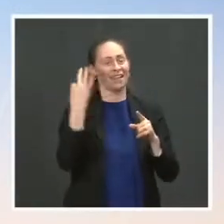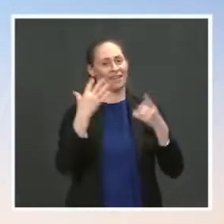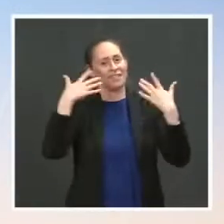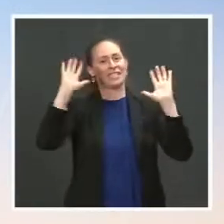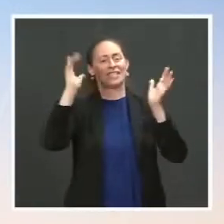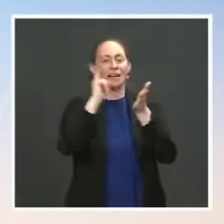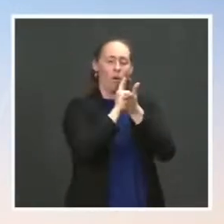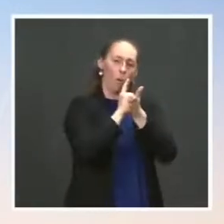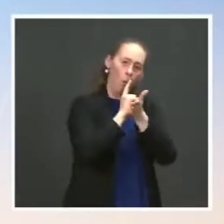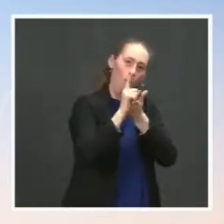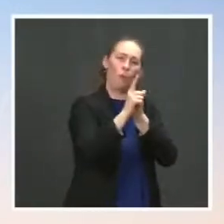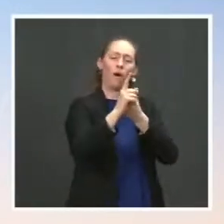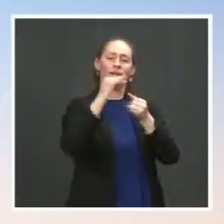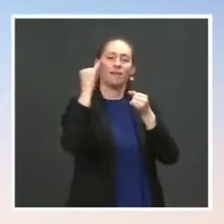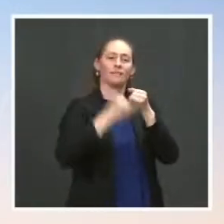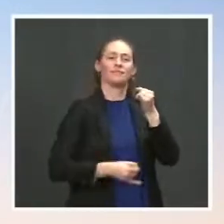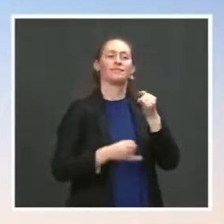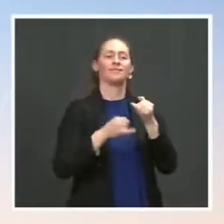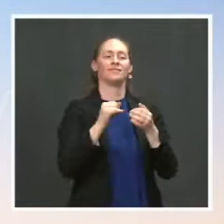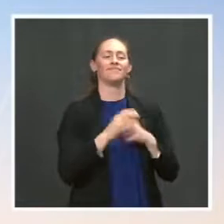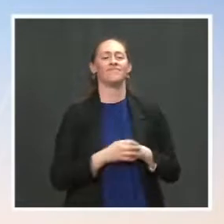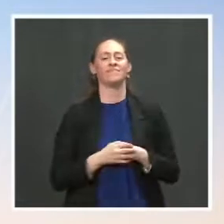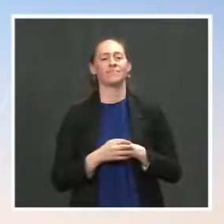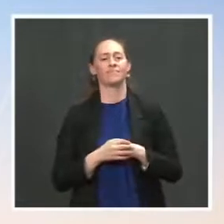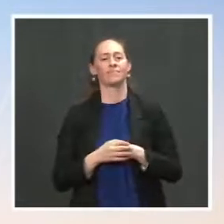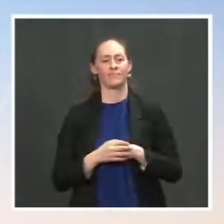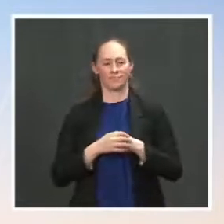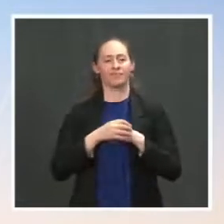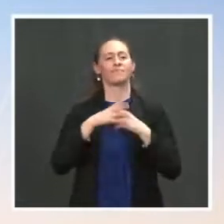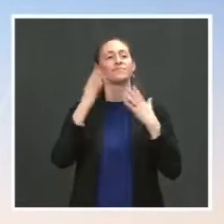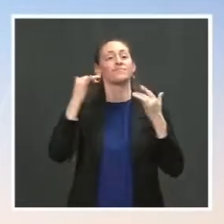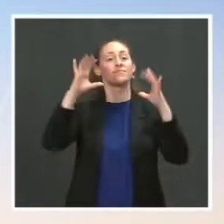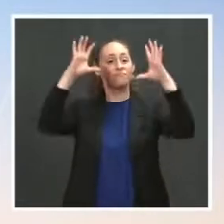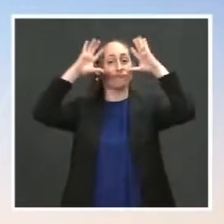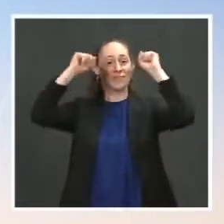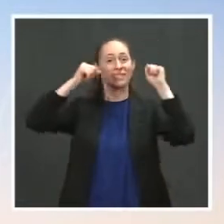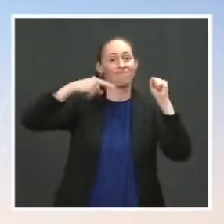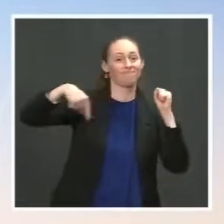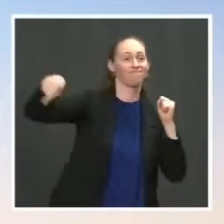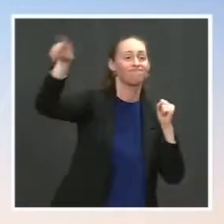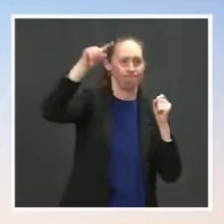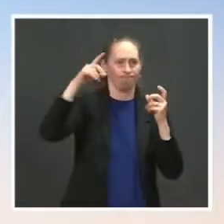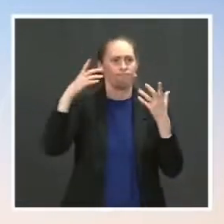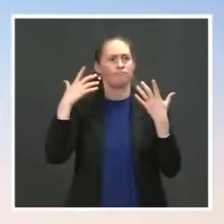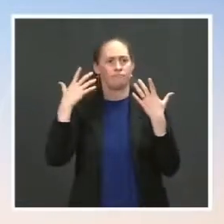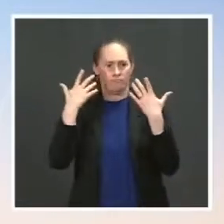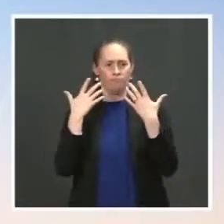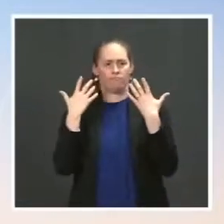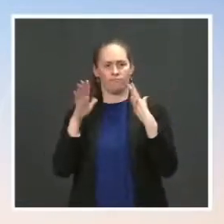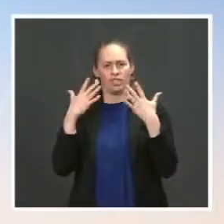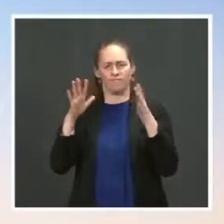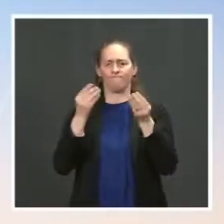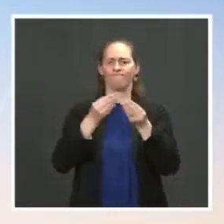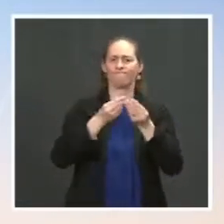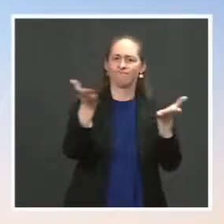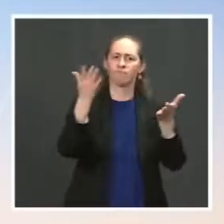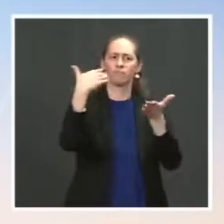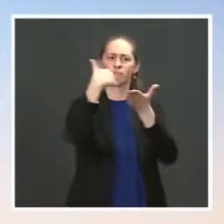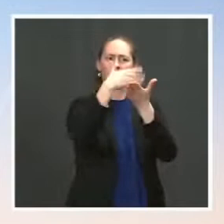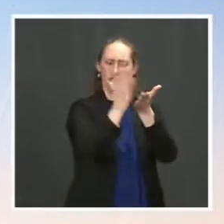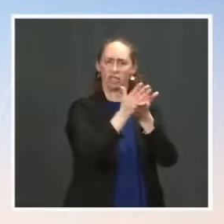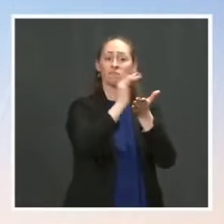to Congress President Biden's discretionary funding request for fiscal year 2022. I know we did a call this morning, but just to